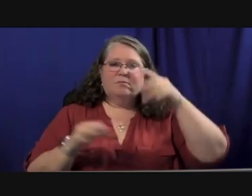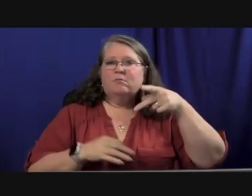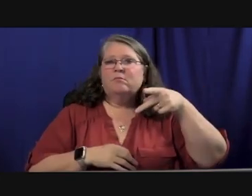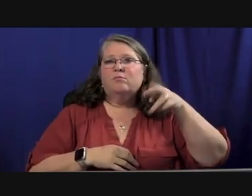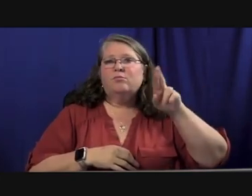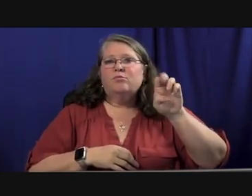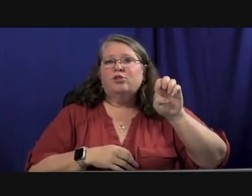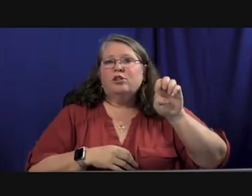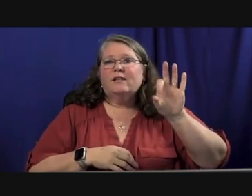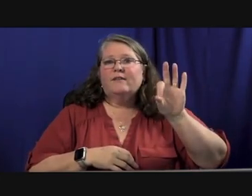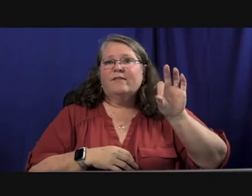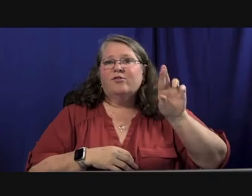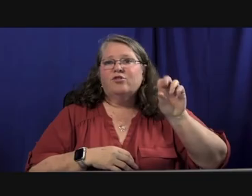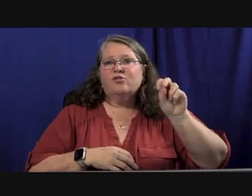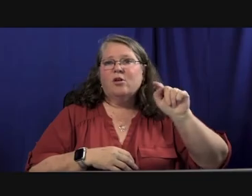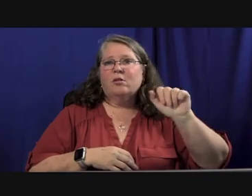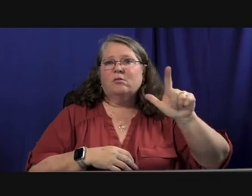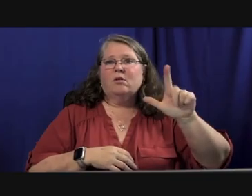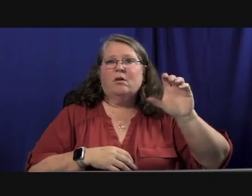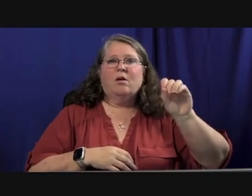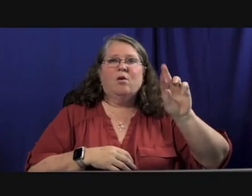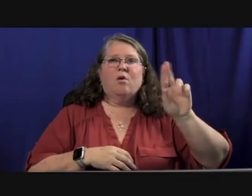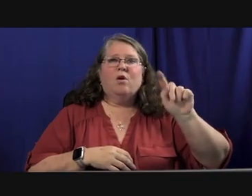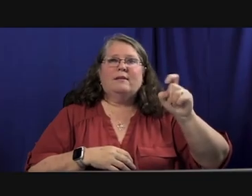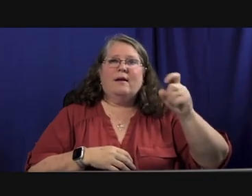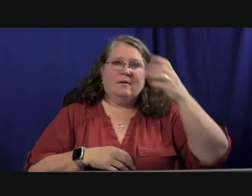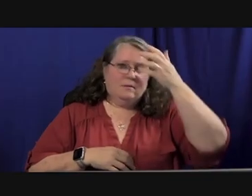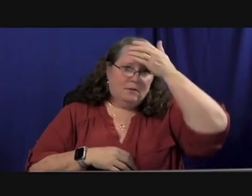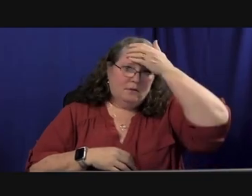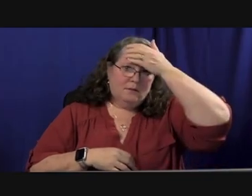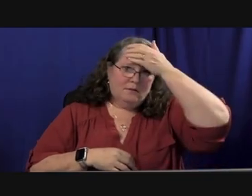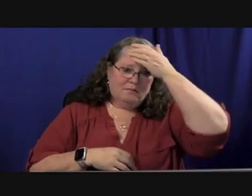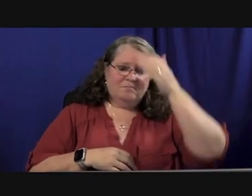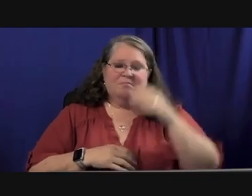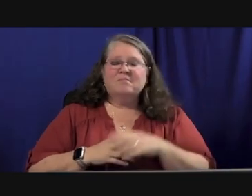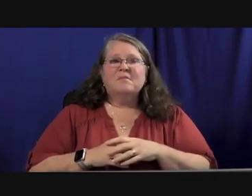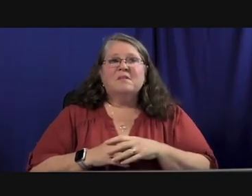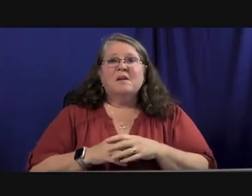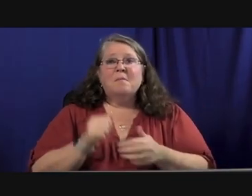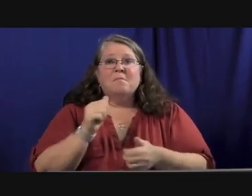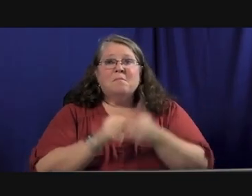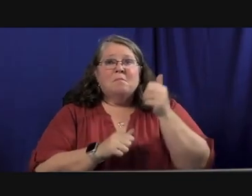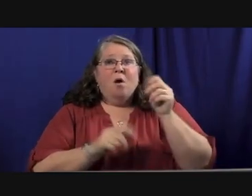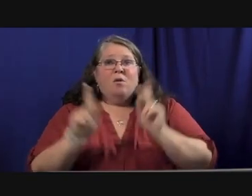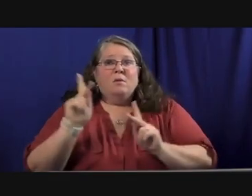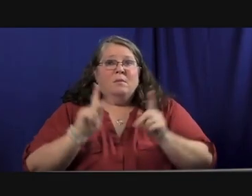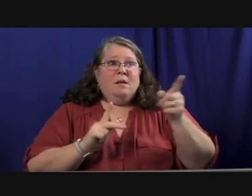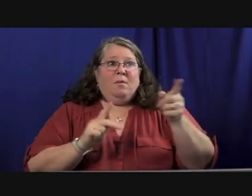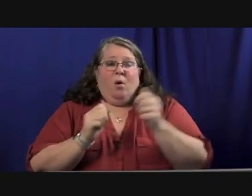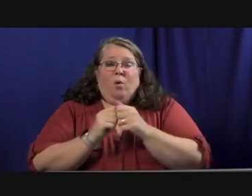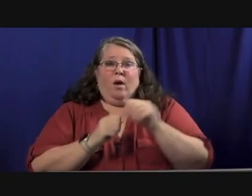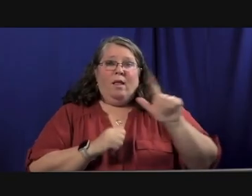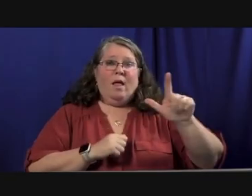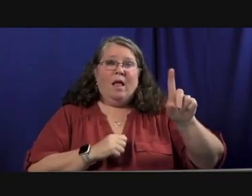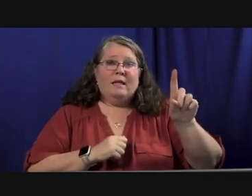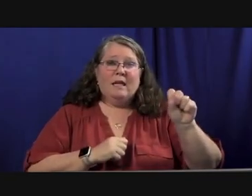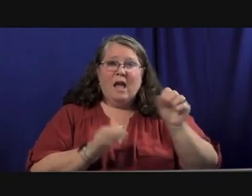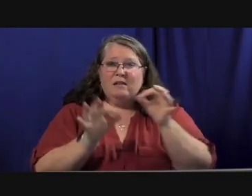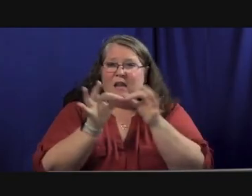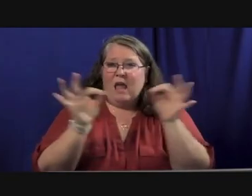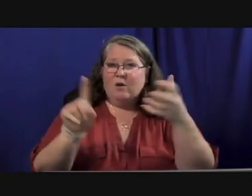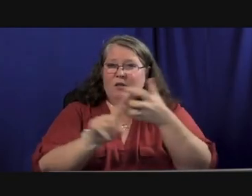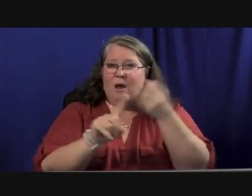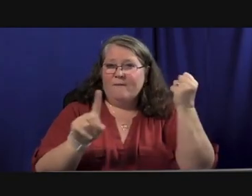language typically is in the frontal cortex of the brain. And most